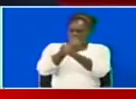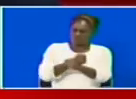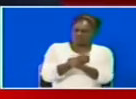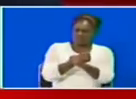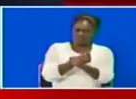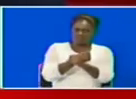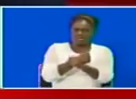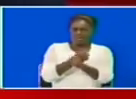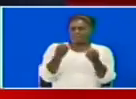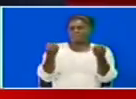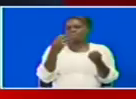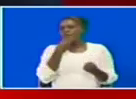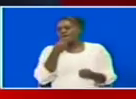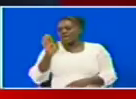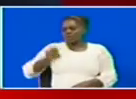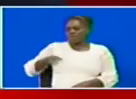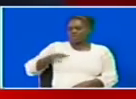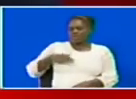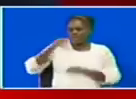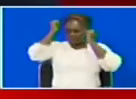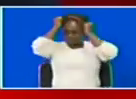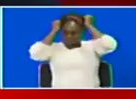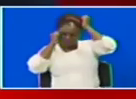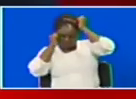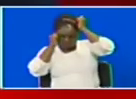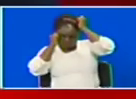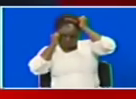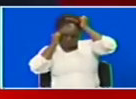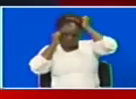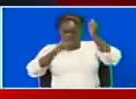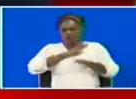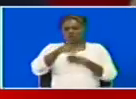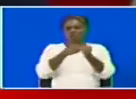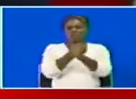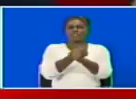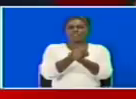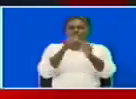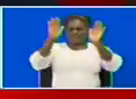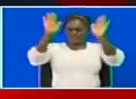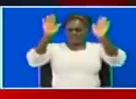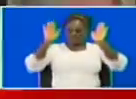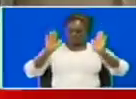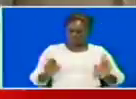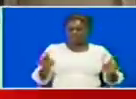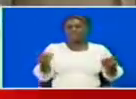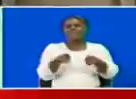by the great men and women of our military and law enforcement and most